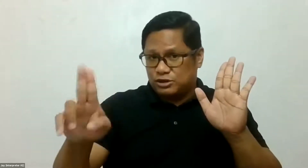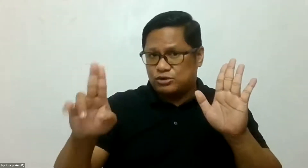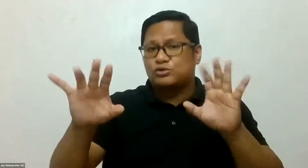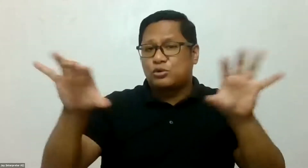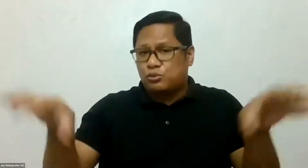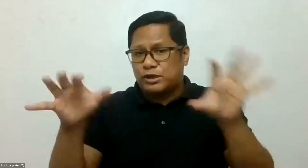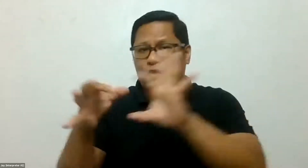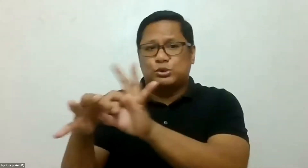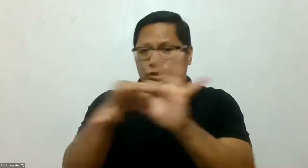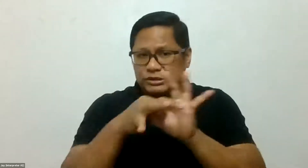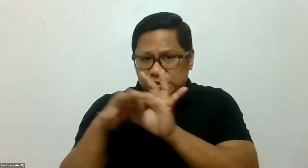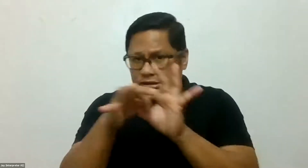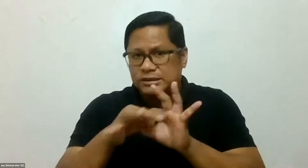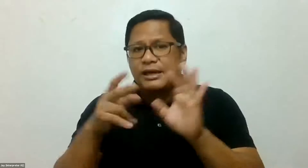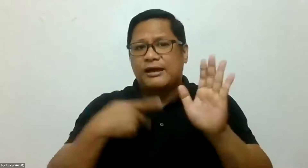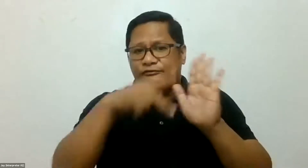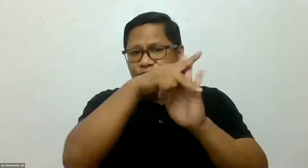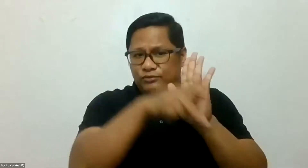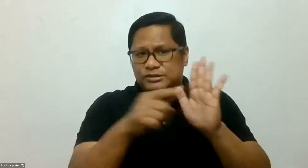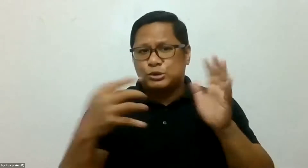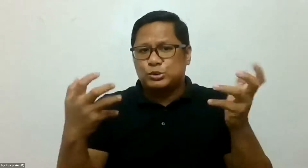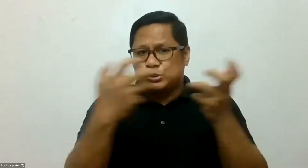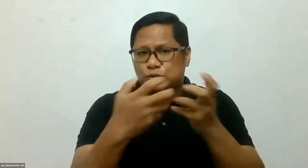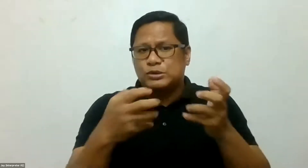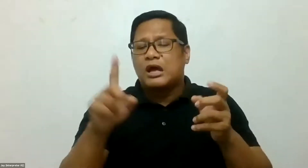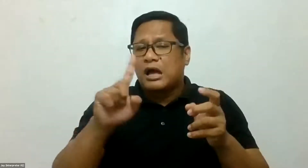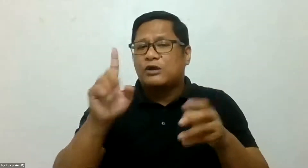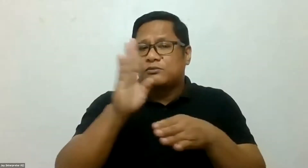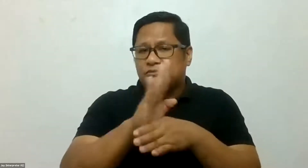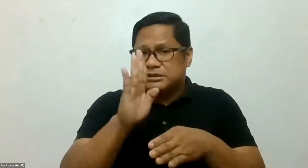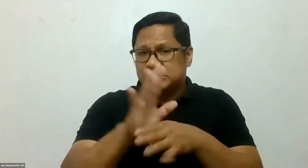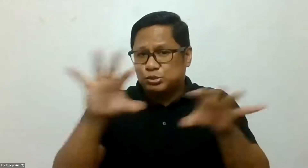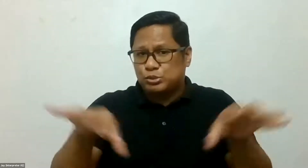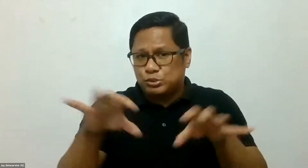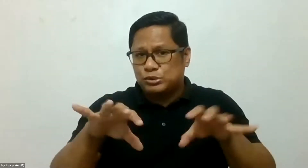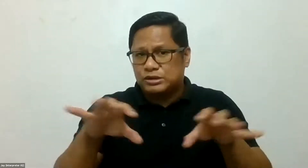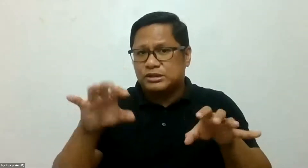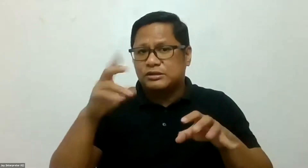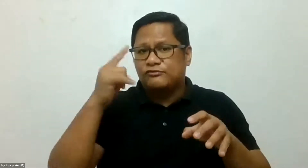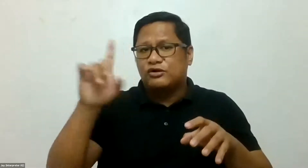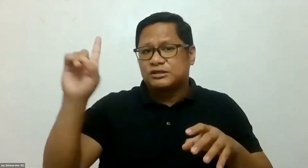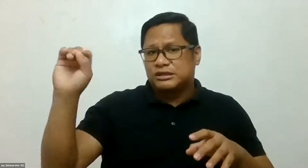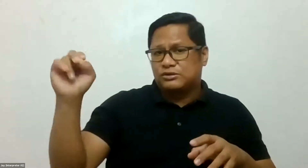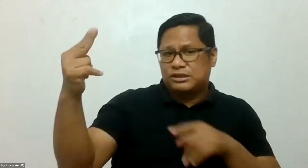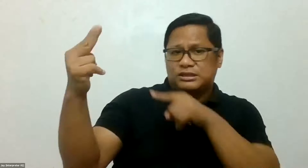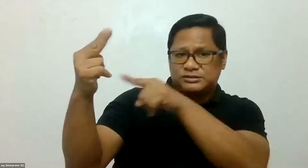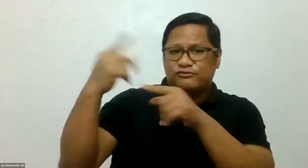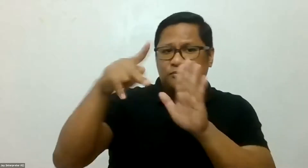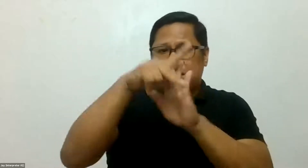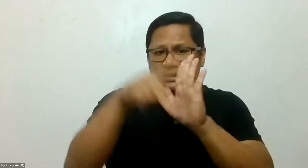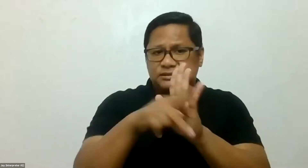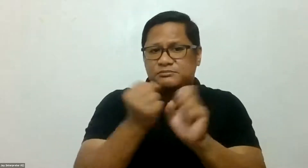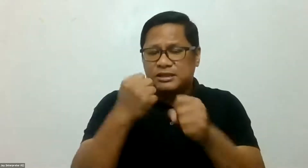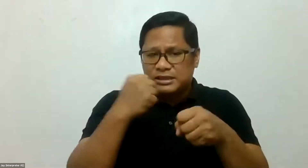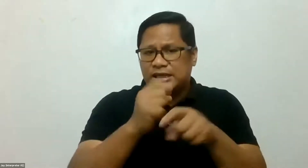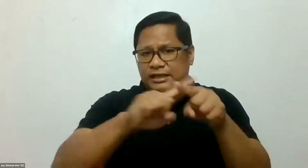other. Provisions is put in place on what will be the job of the DOH, which is policy making, data, and all